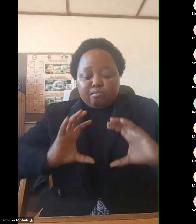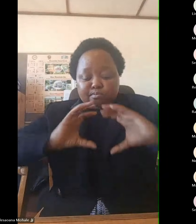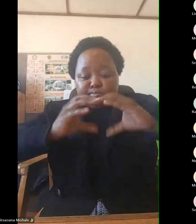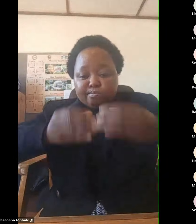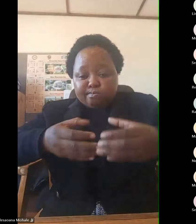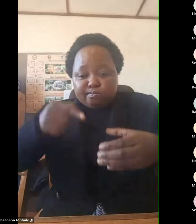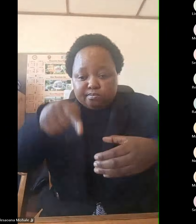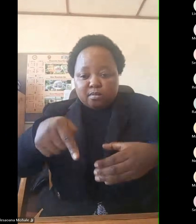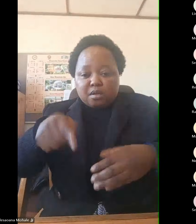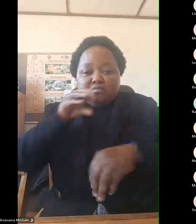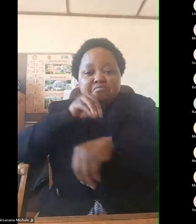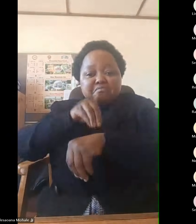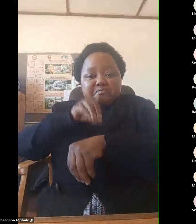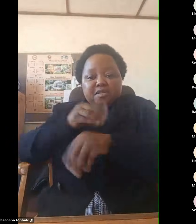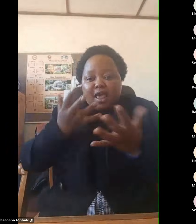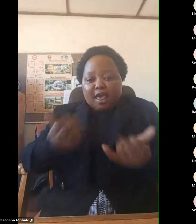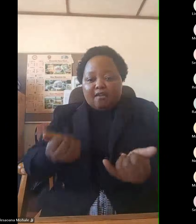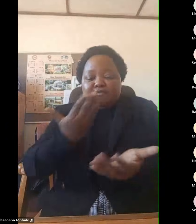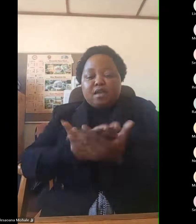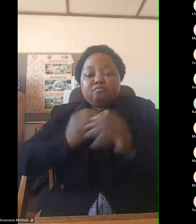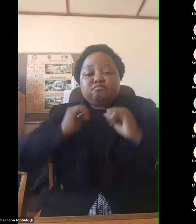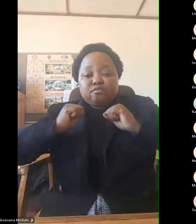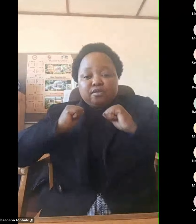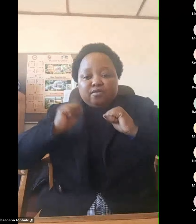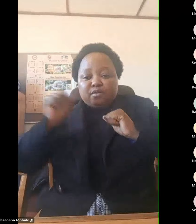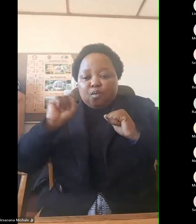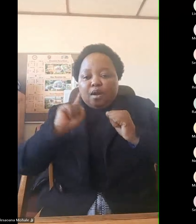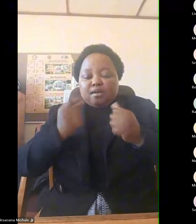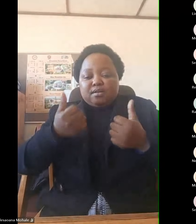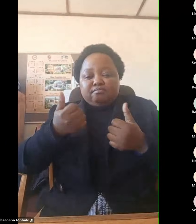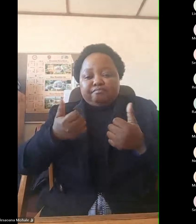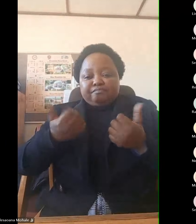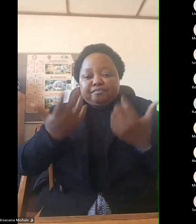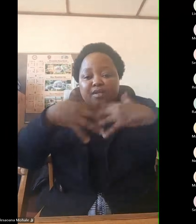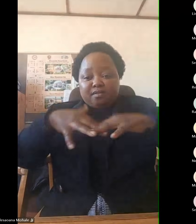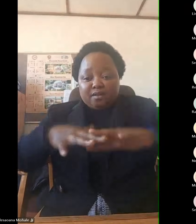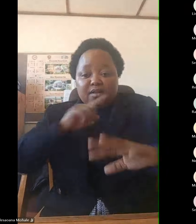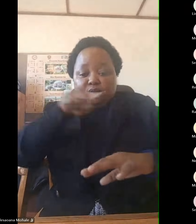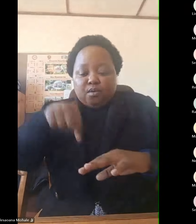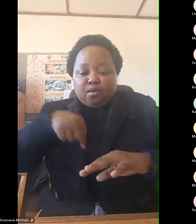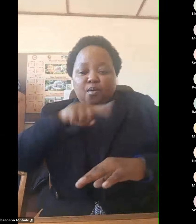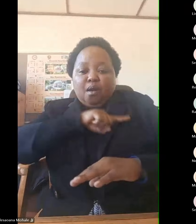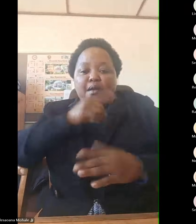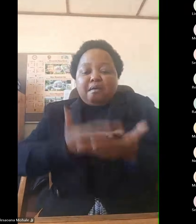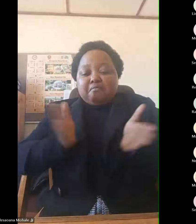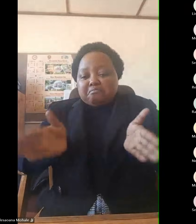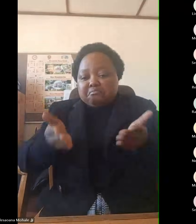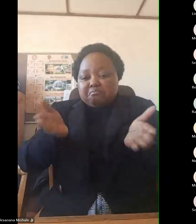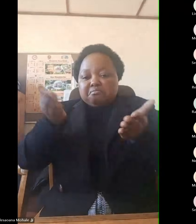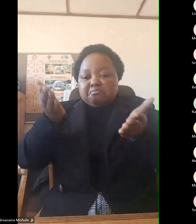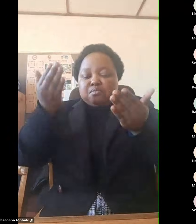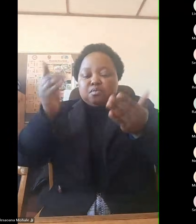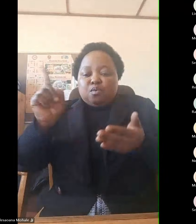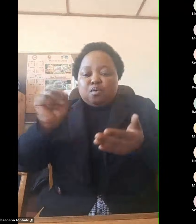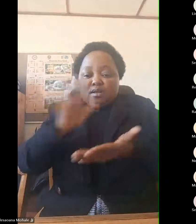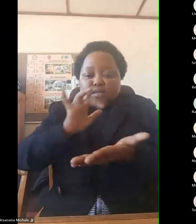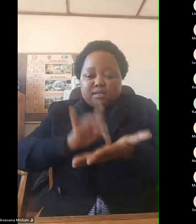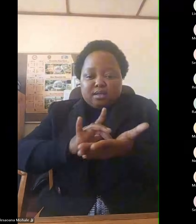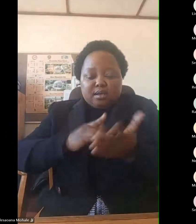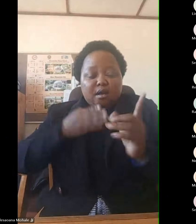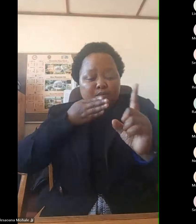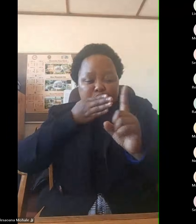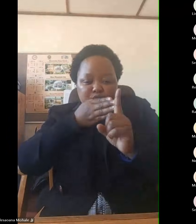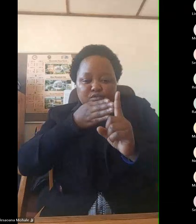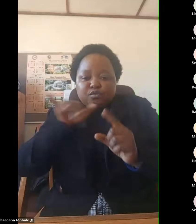opportunity to strengthen our interventions by promoting a more survivor-centered approach that places